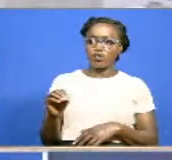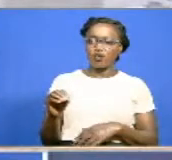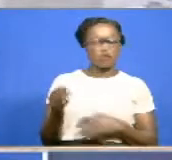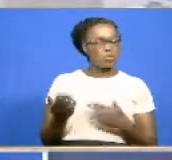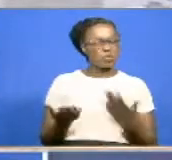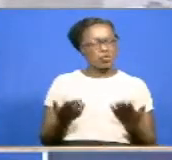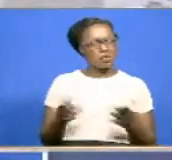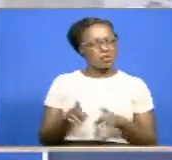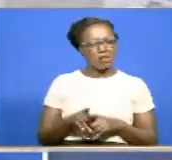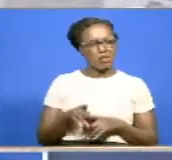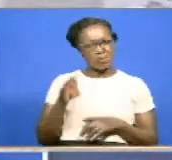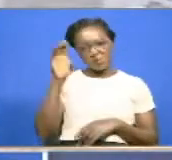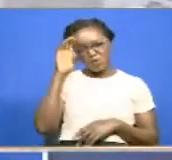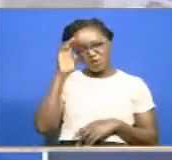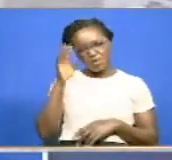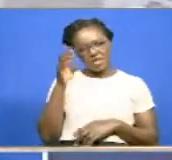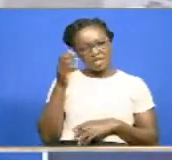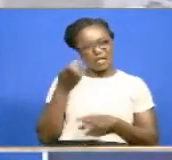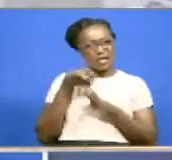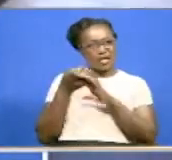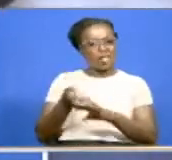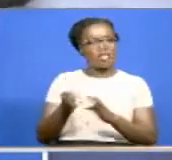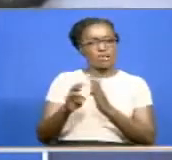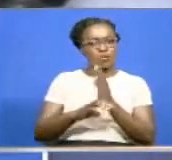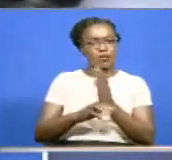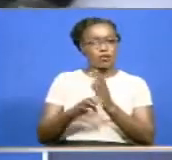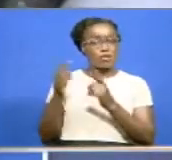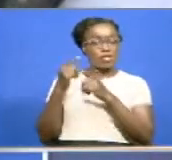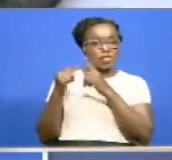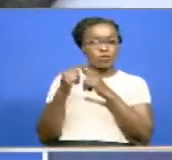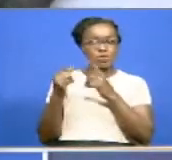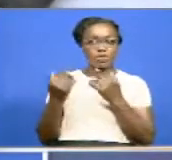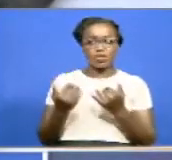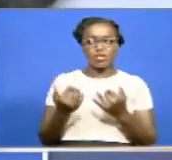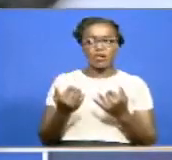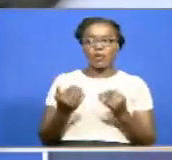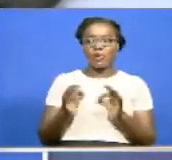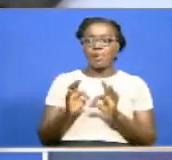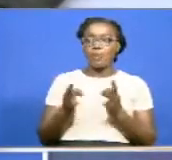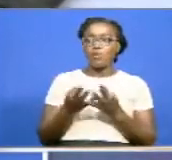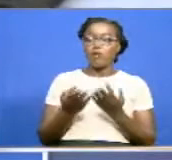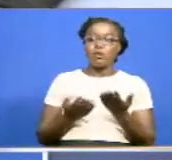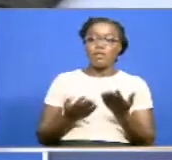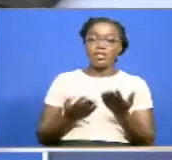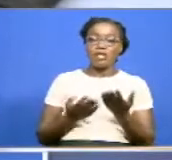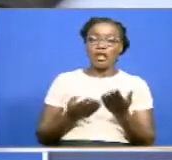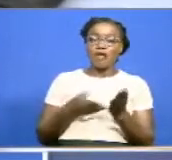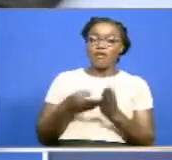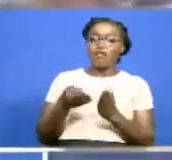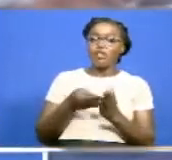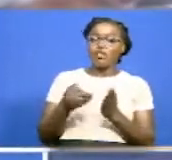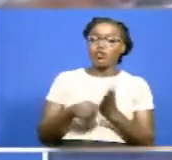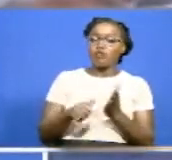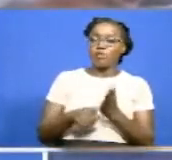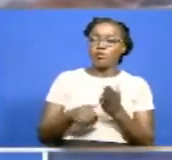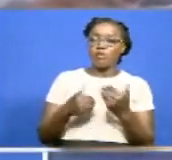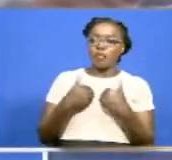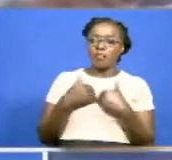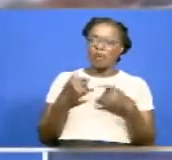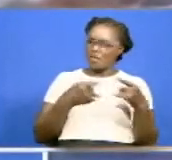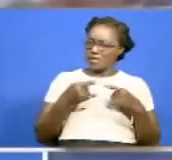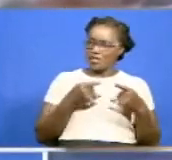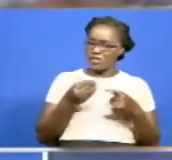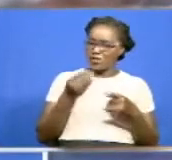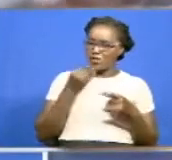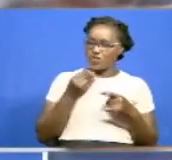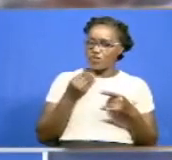aliangalia mangumu yenye tunaweza kuwa nayo. According to the family, they are facing financial constraints and are struggling to feed the